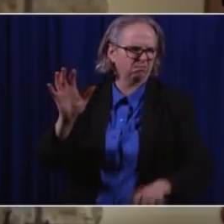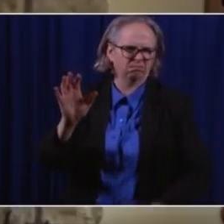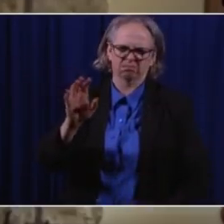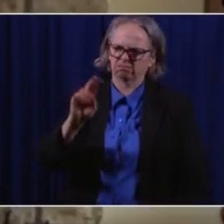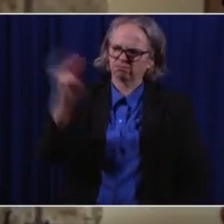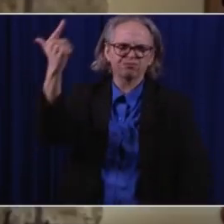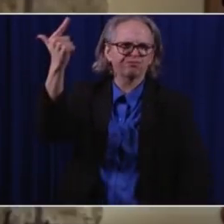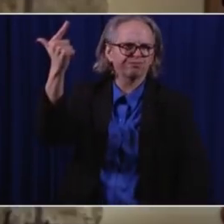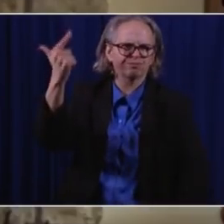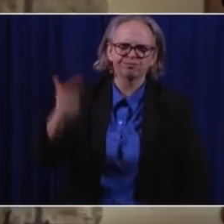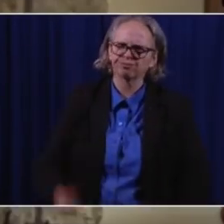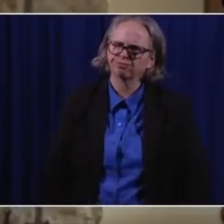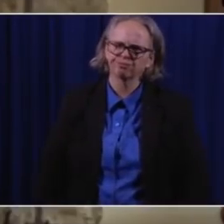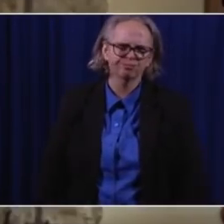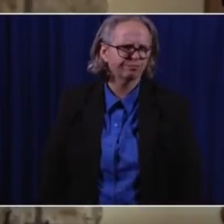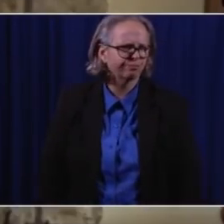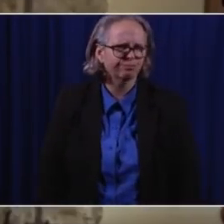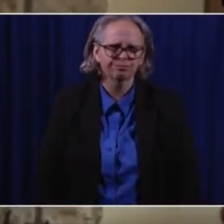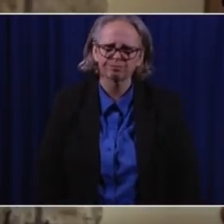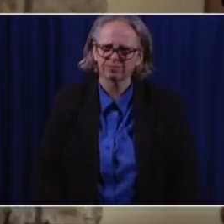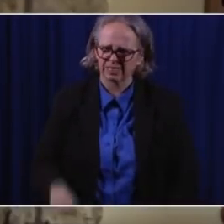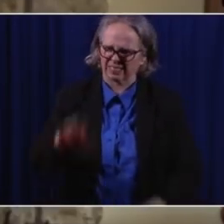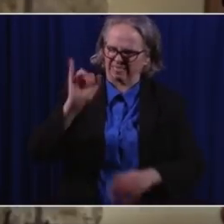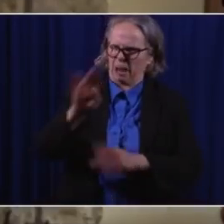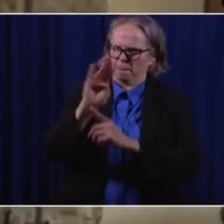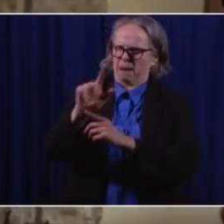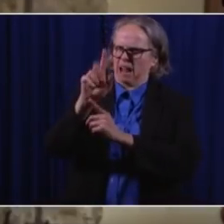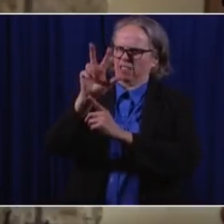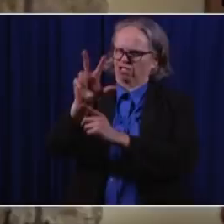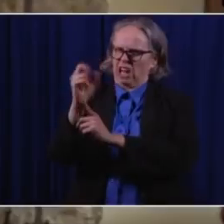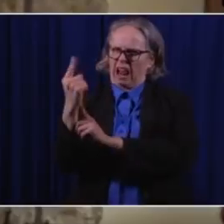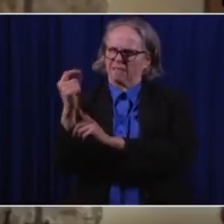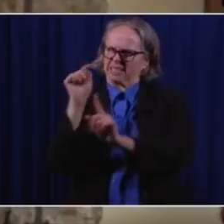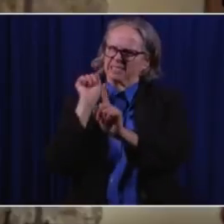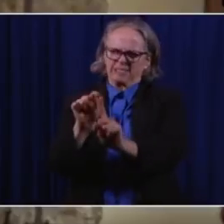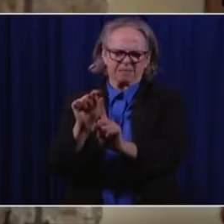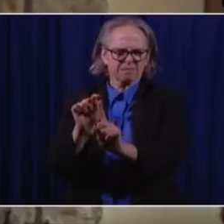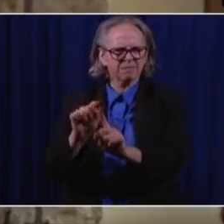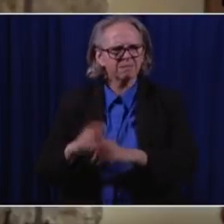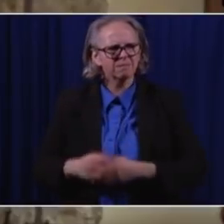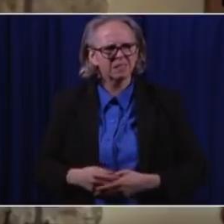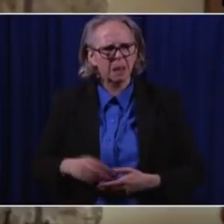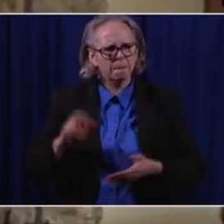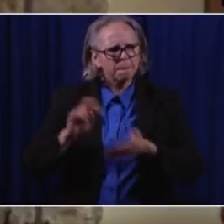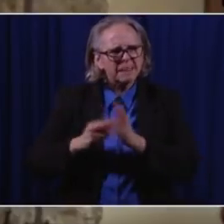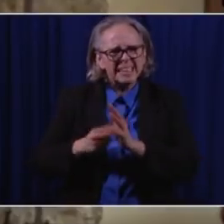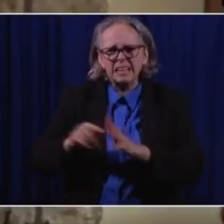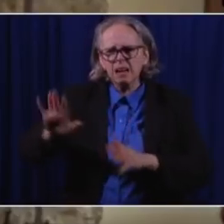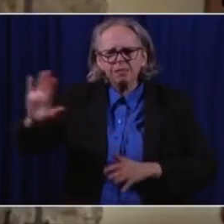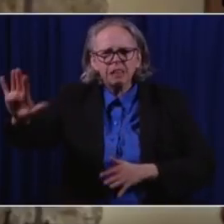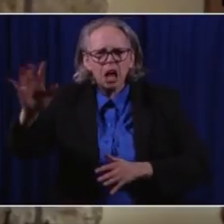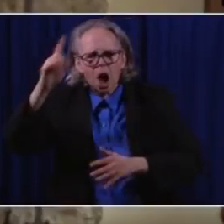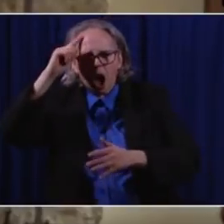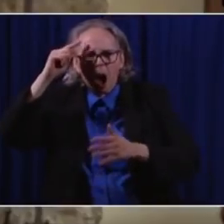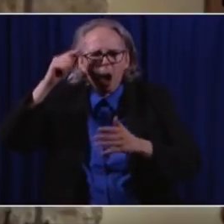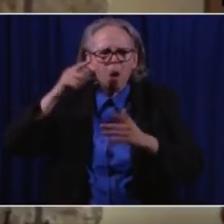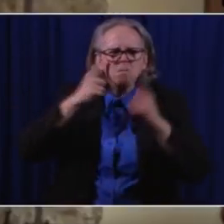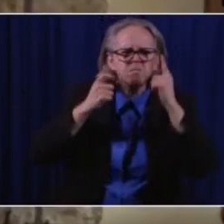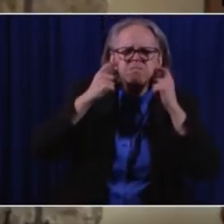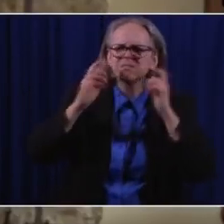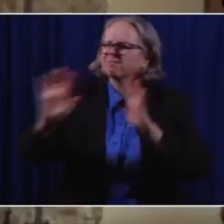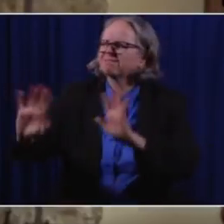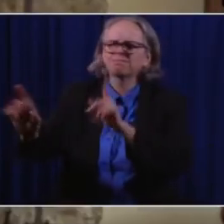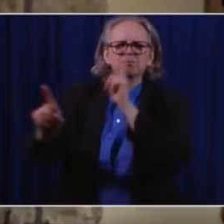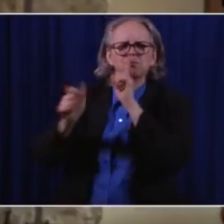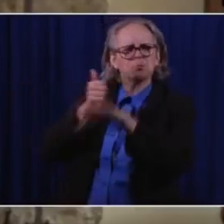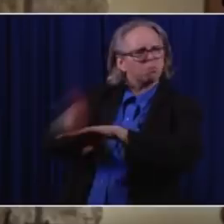never in any way do I impugn the motives of members of the General Assembly who have written this. I know it's well-intended. They